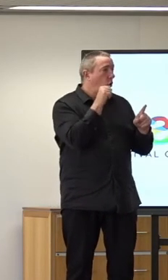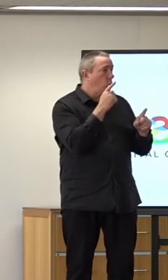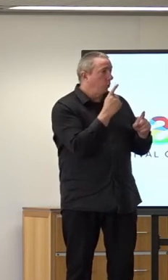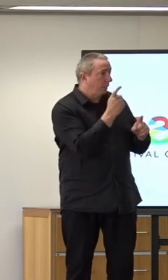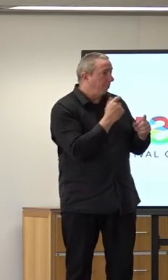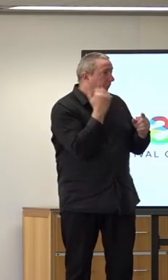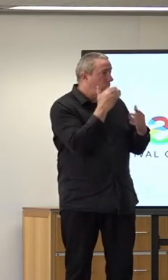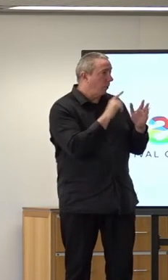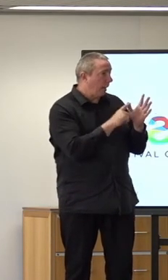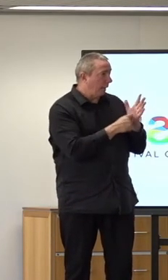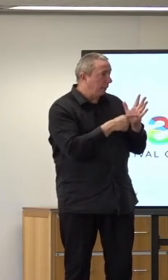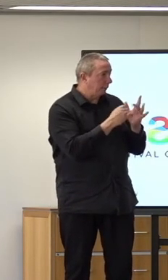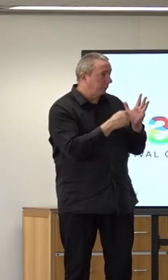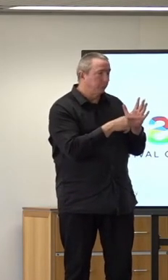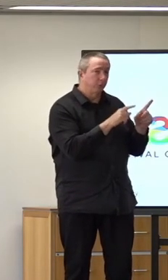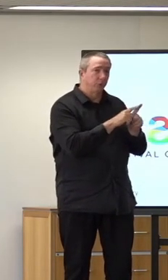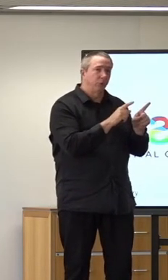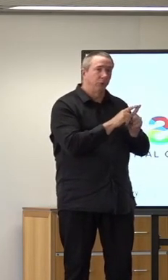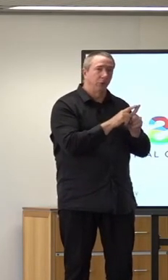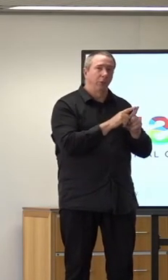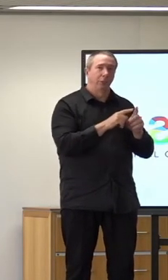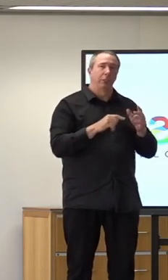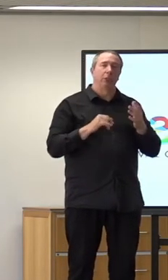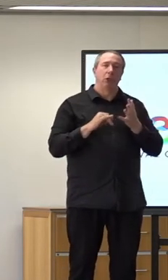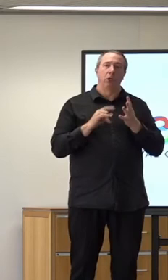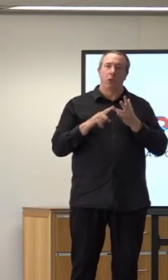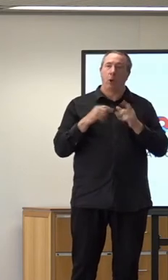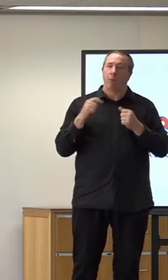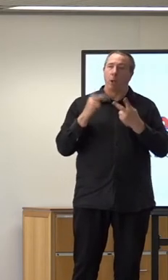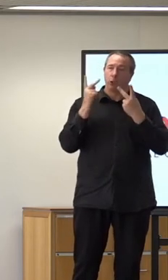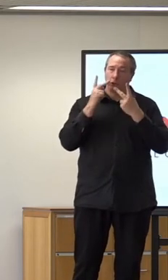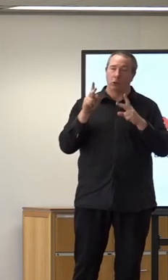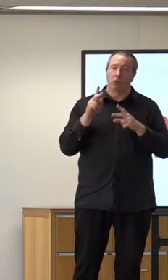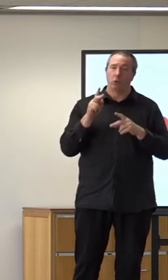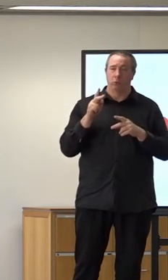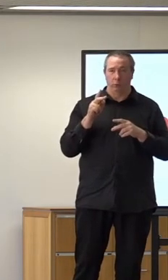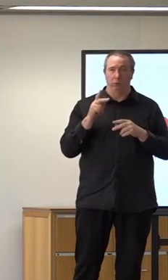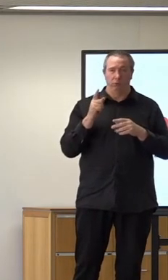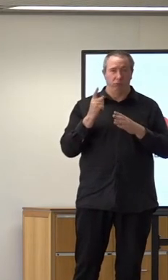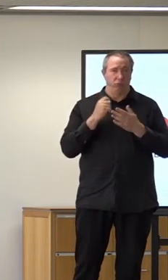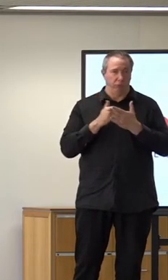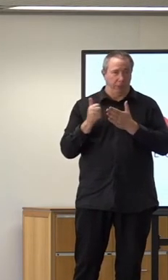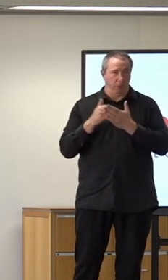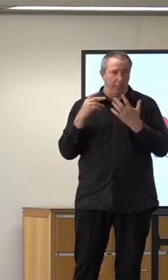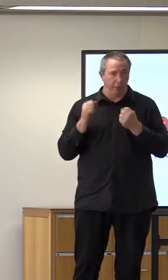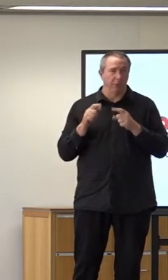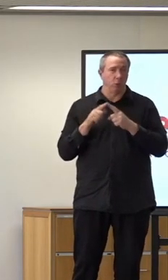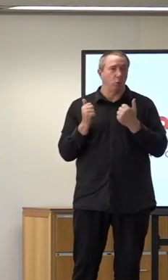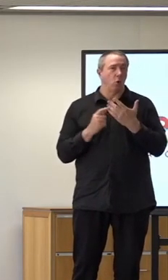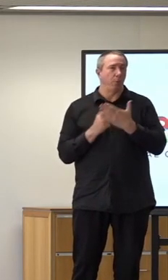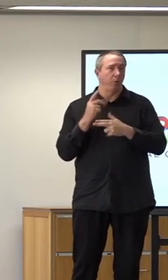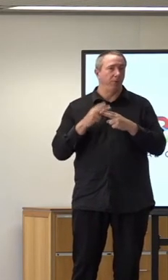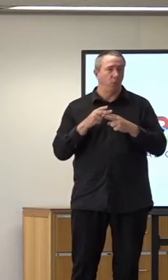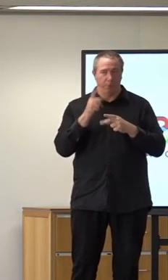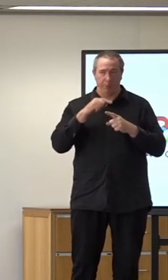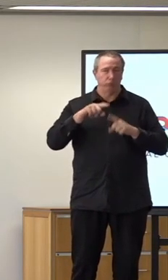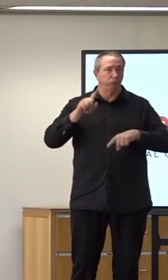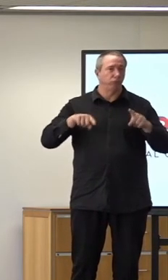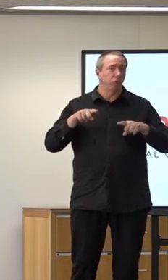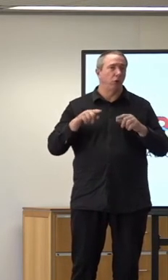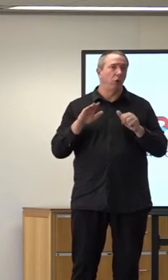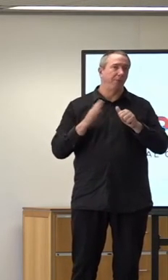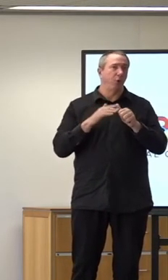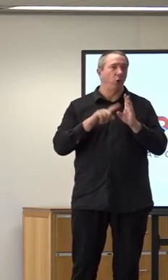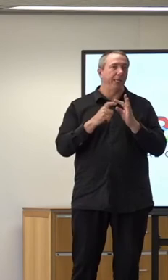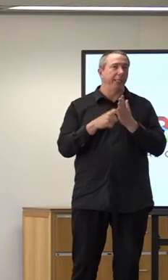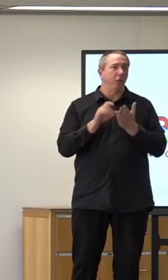I mean, one of the great wellsprings is our Hatch National Graduate Show, which we have, which offers the opportunity for just first year grads to be part of